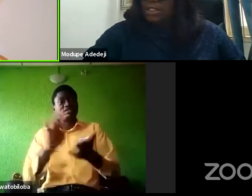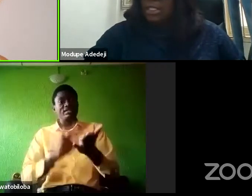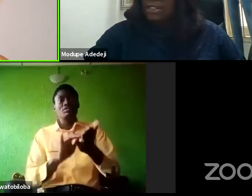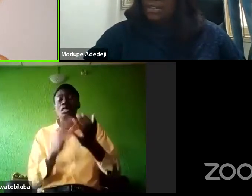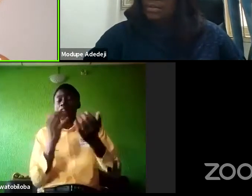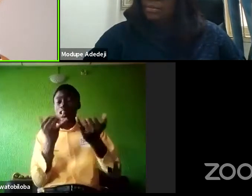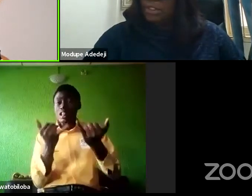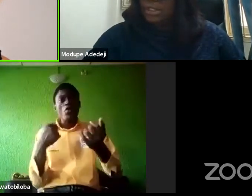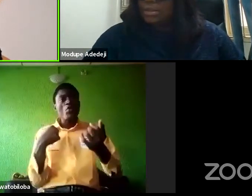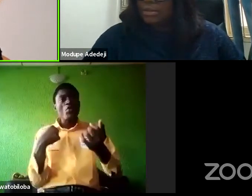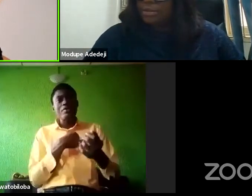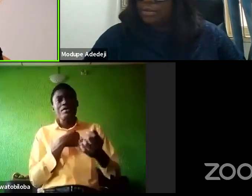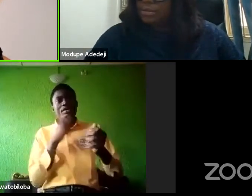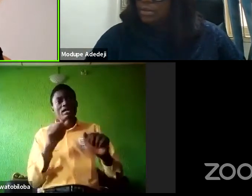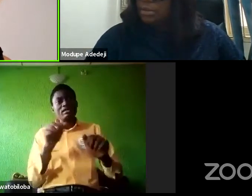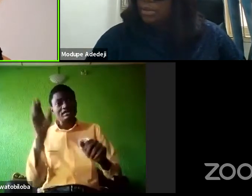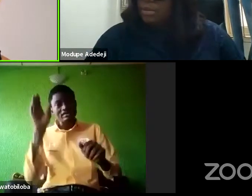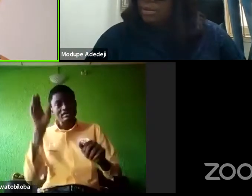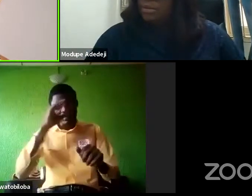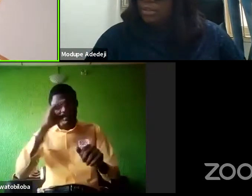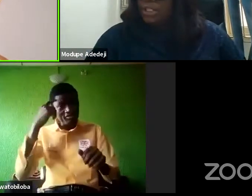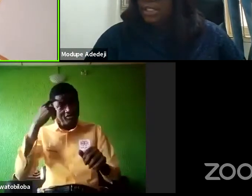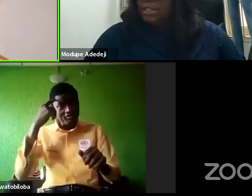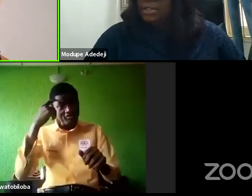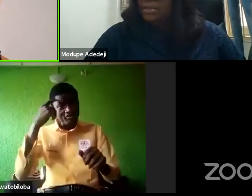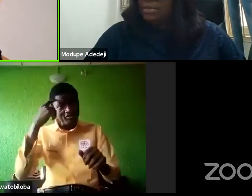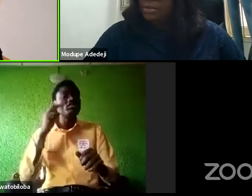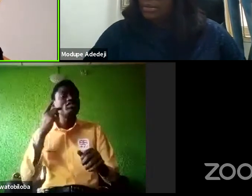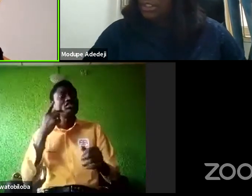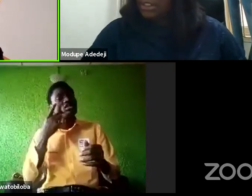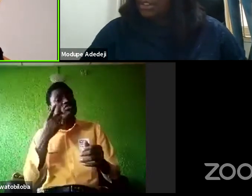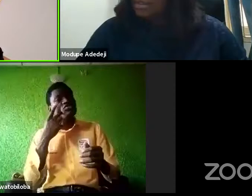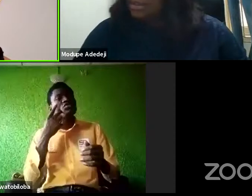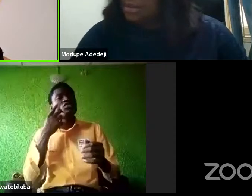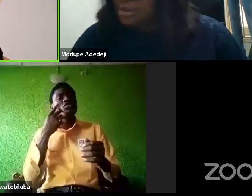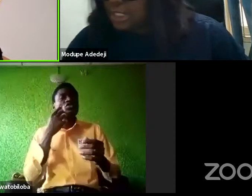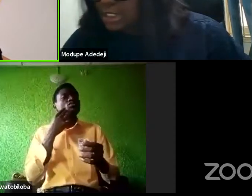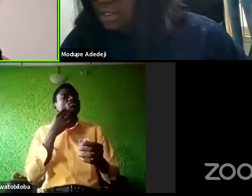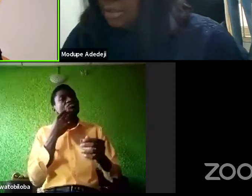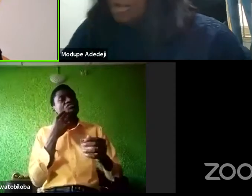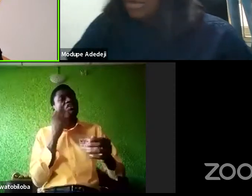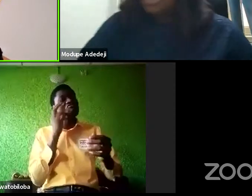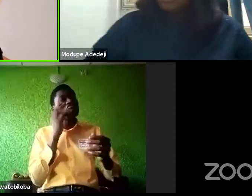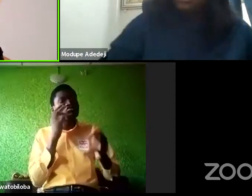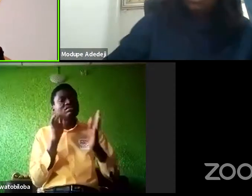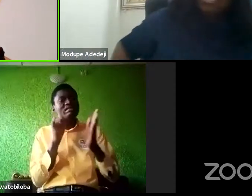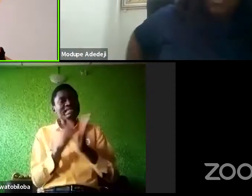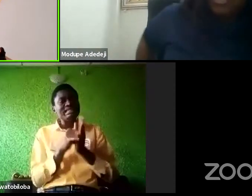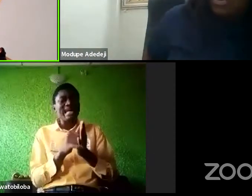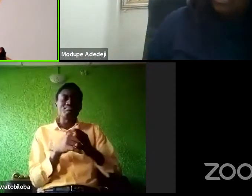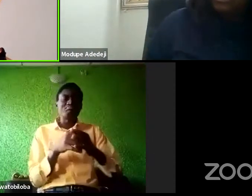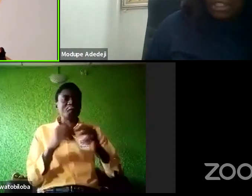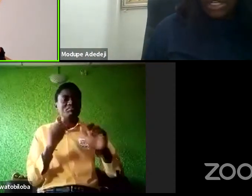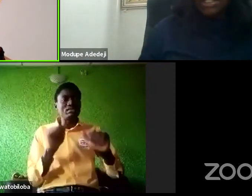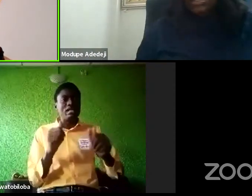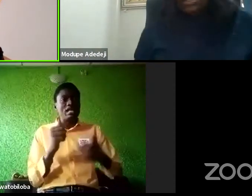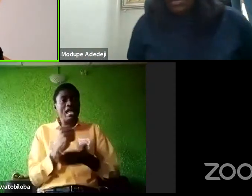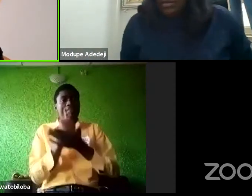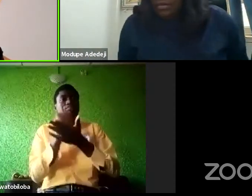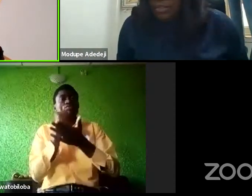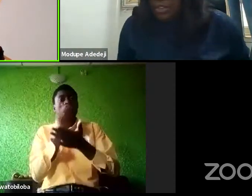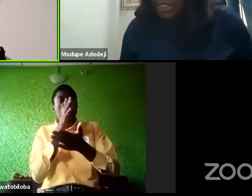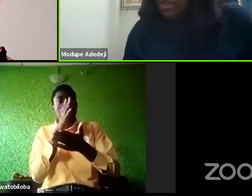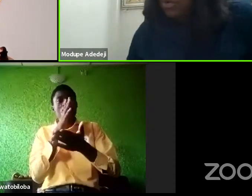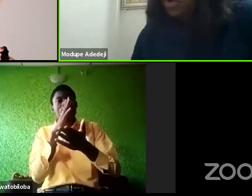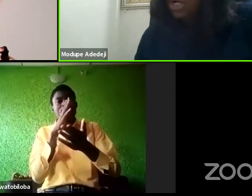and Yes. all kind of oils that has estrogen to help Yes. to help an average woman boost the level of estrogen they have in their